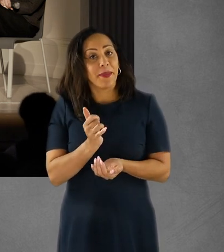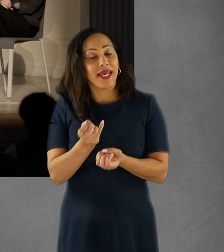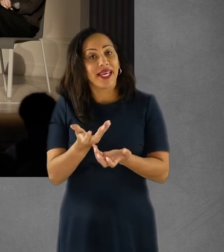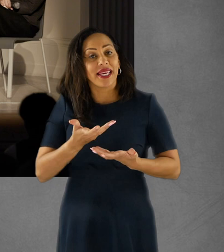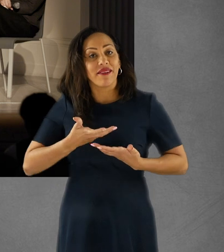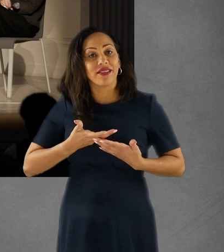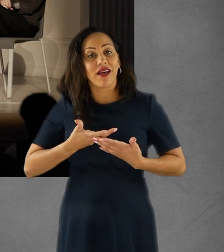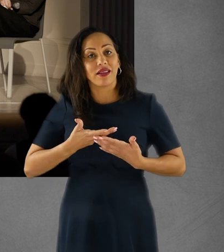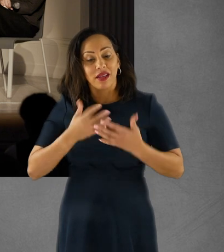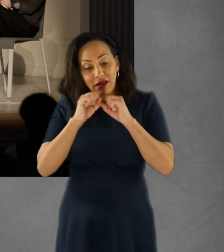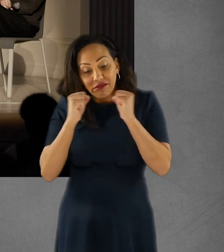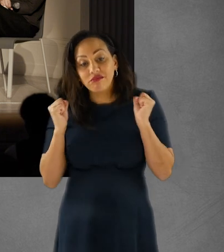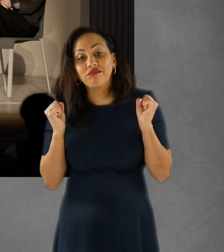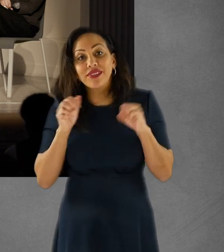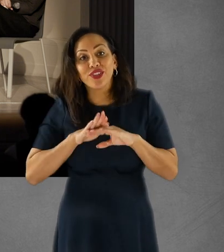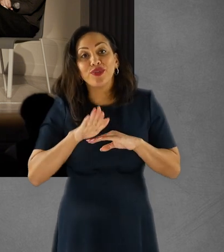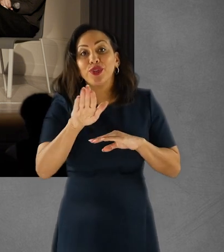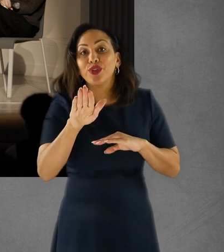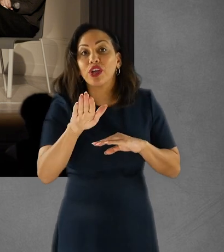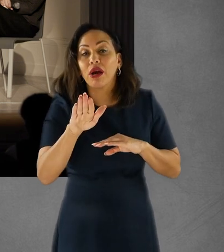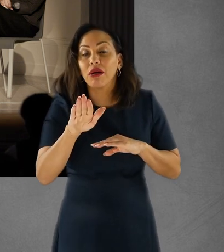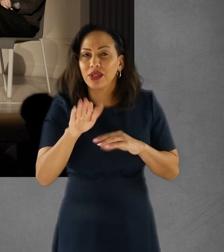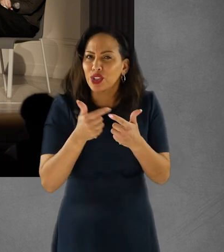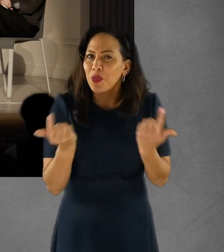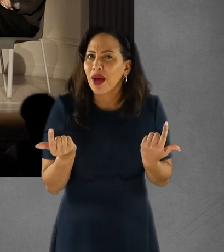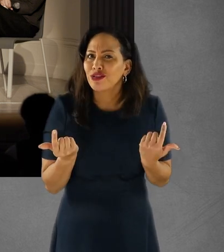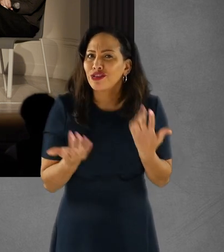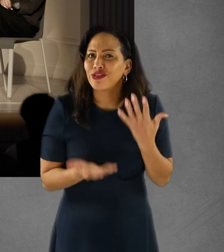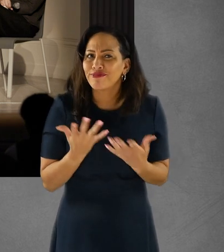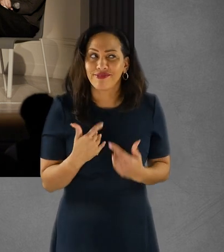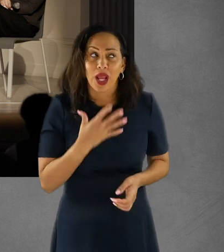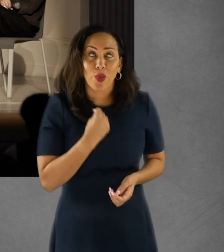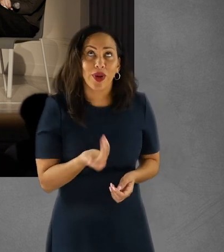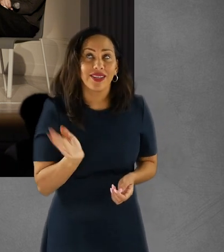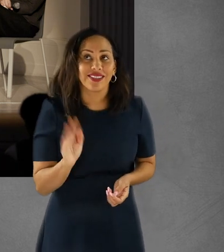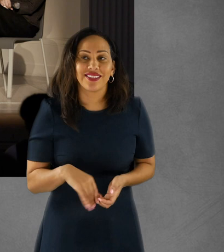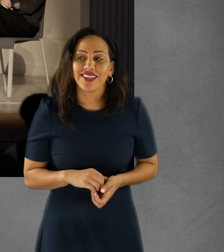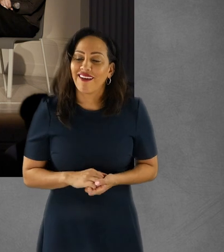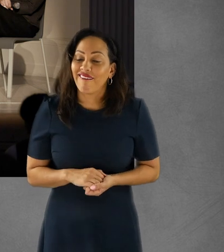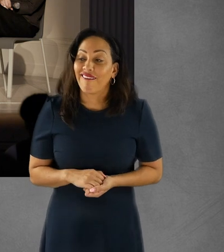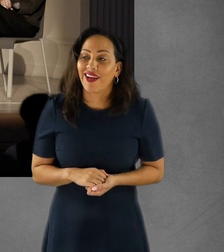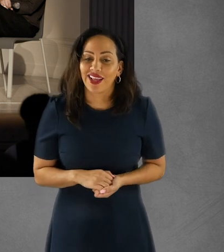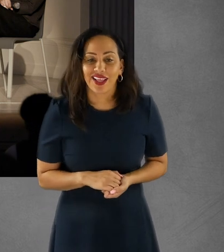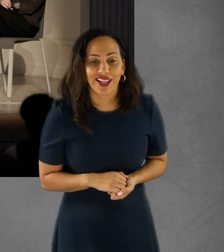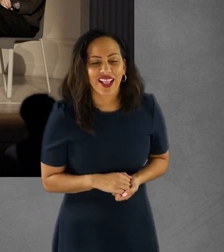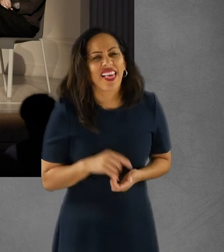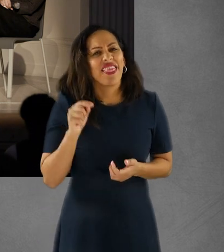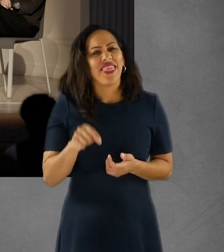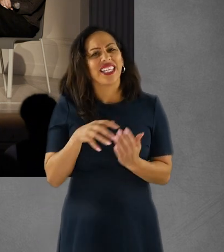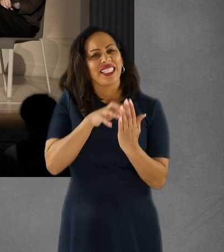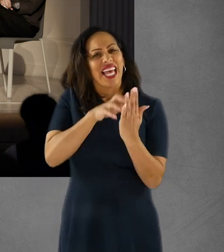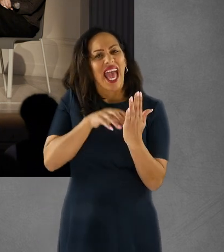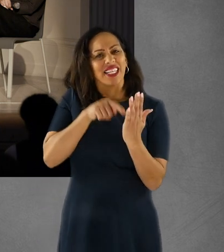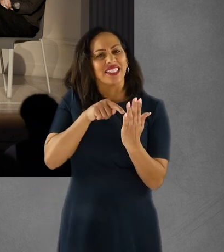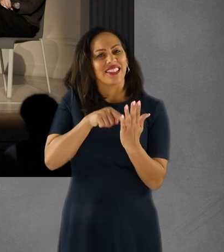wish. I mean, this little bit of the text was written deep into COVID, so it was, I